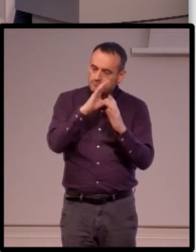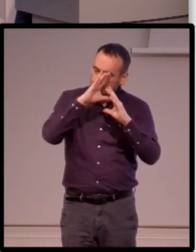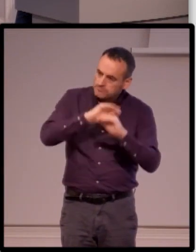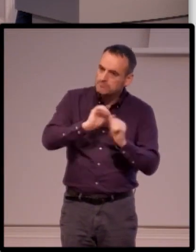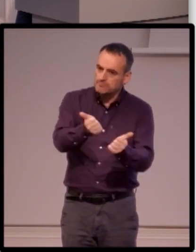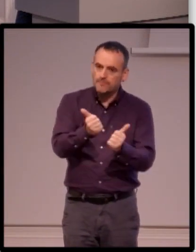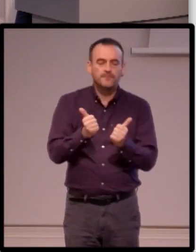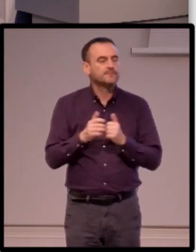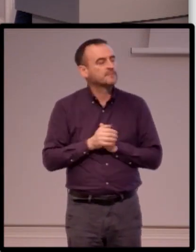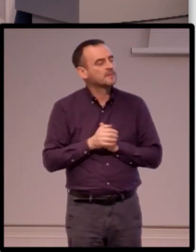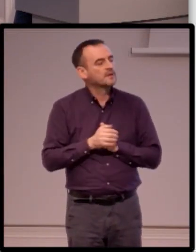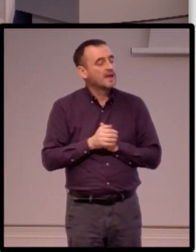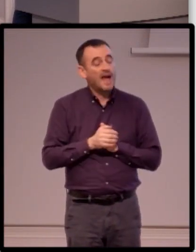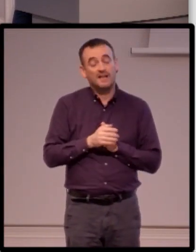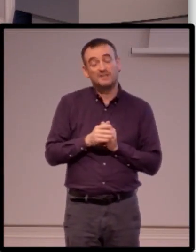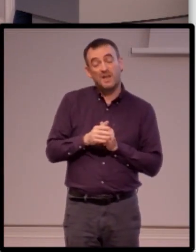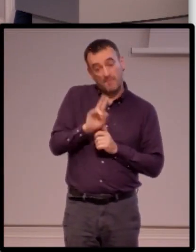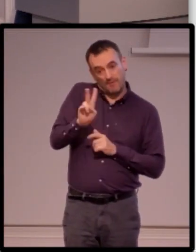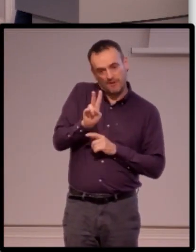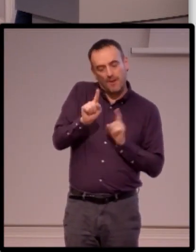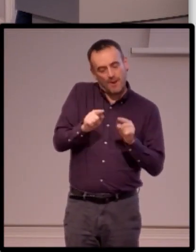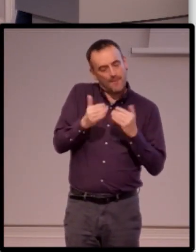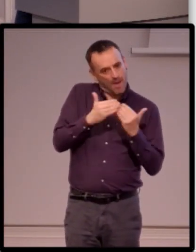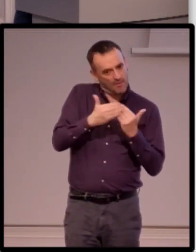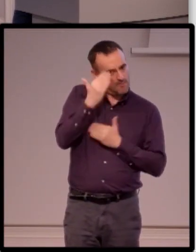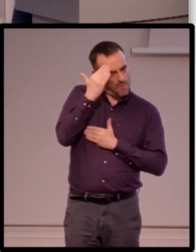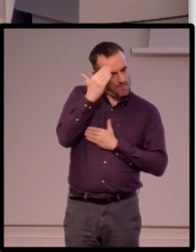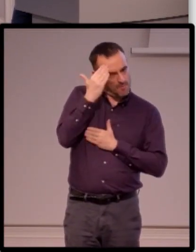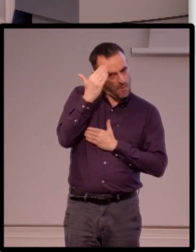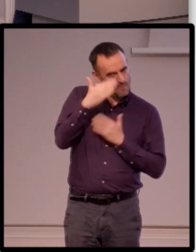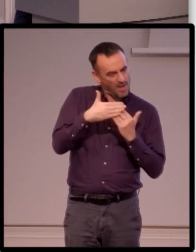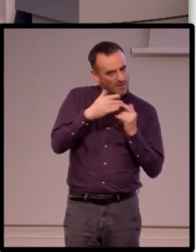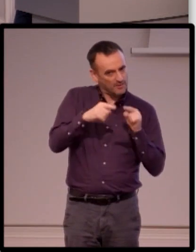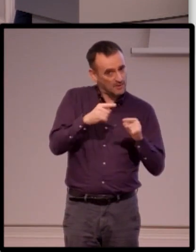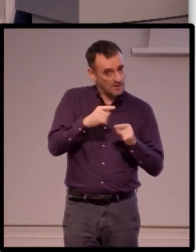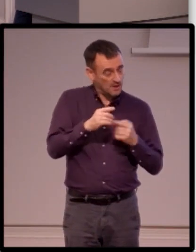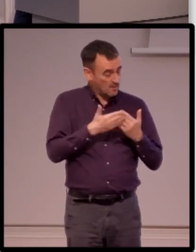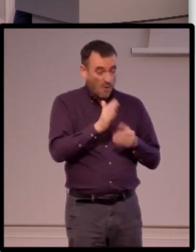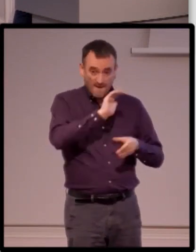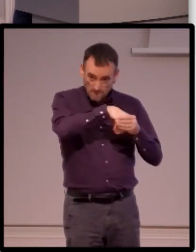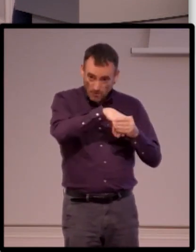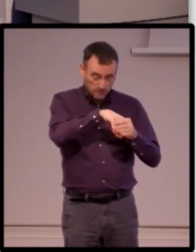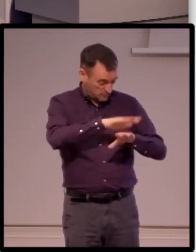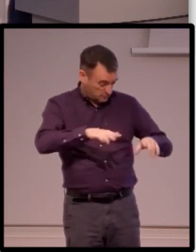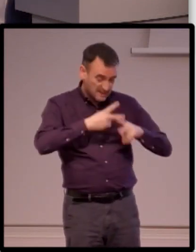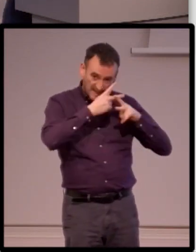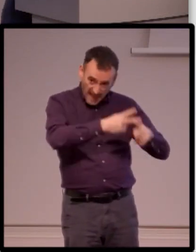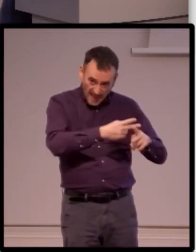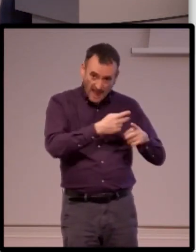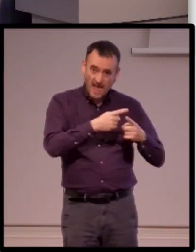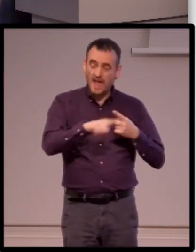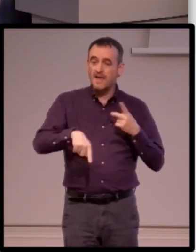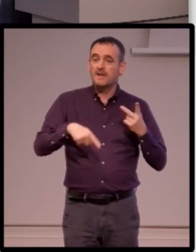Parents, and it is mothers in particular, become increasingly involved in their children's care, both as